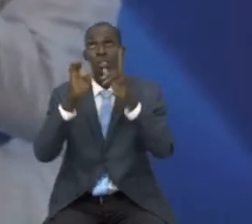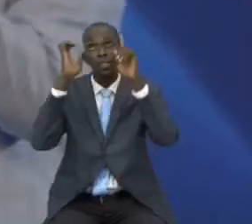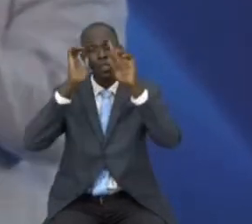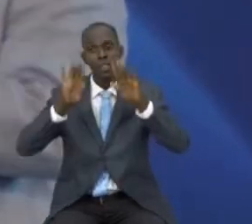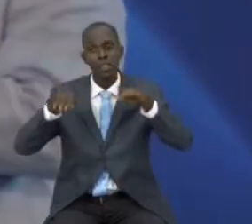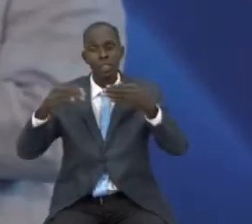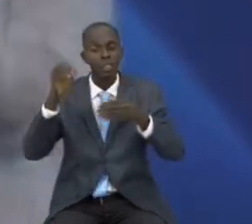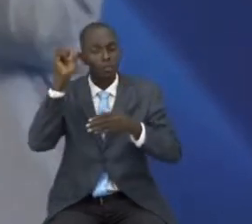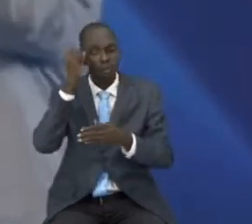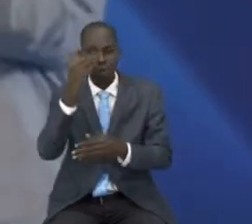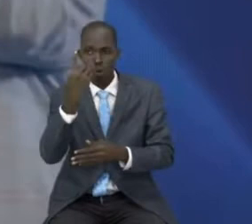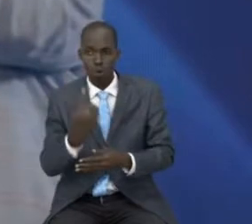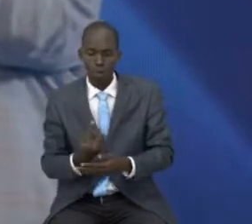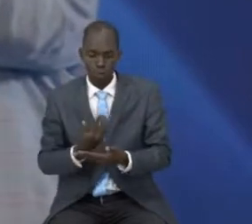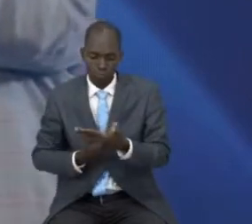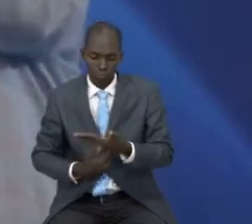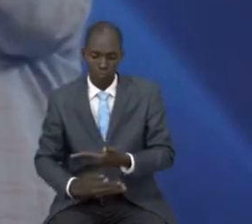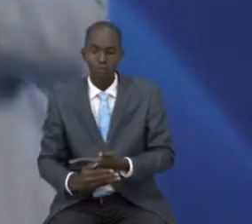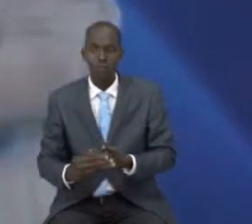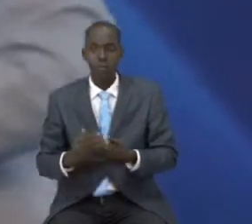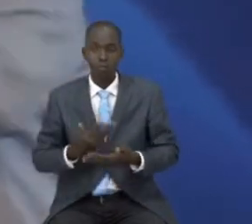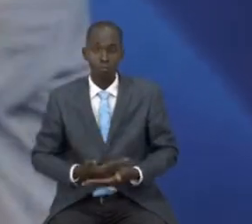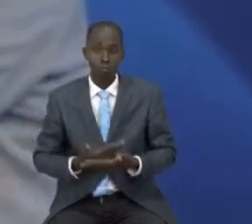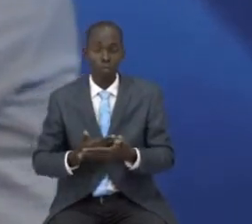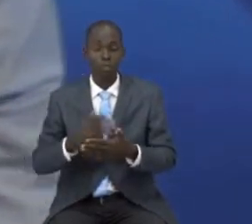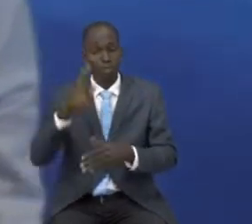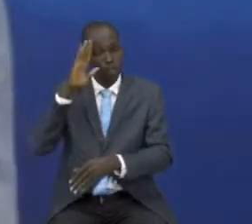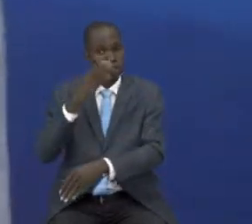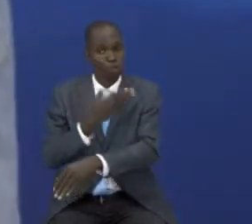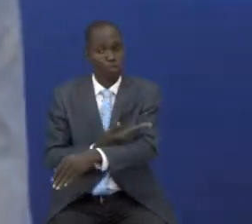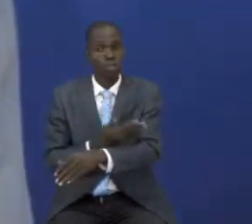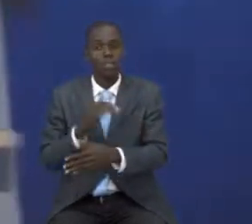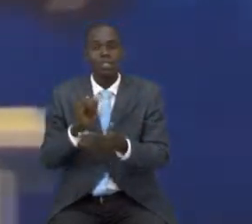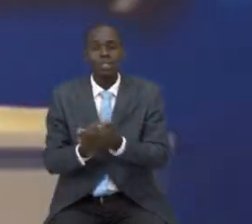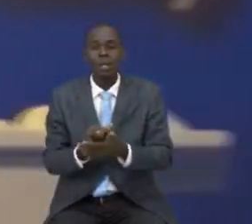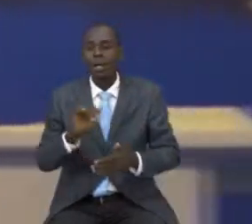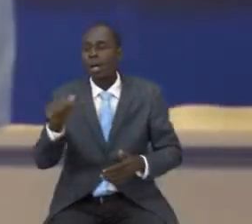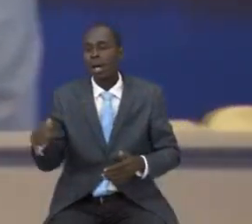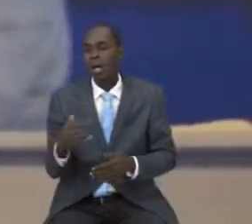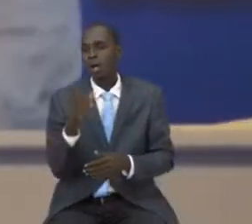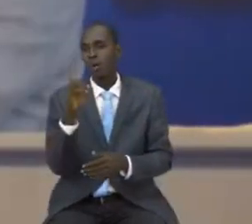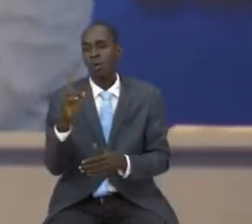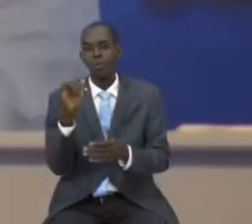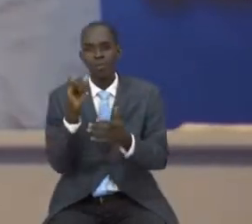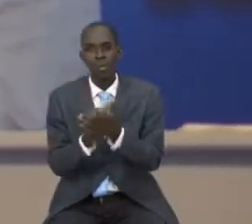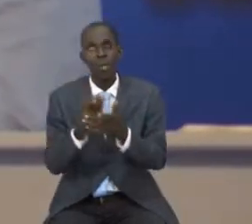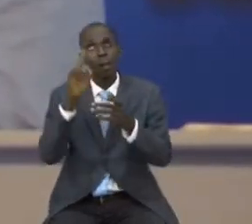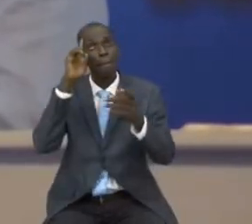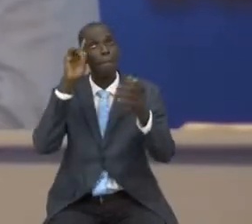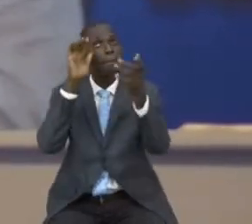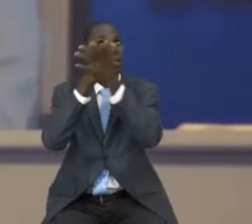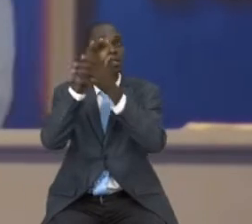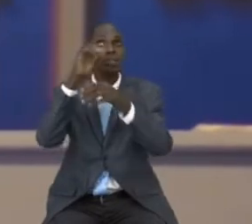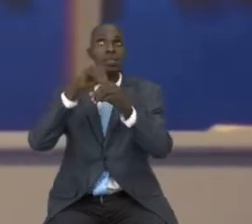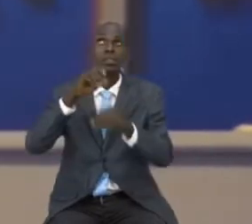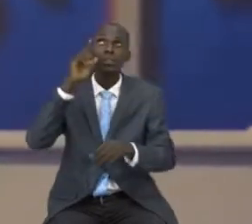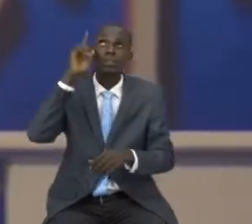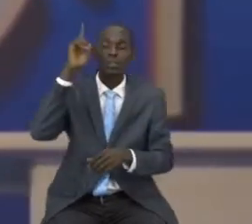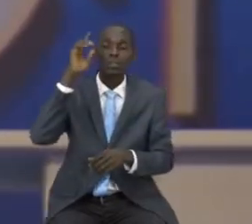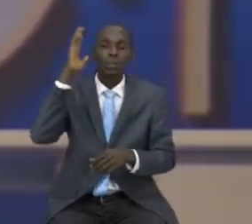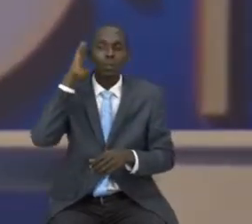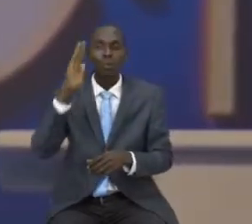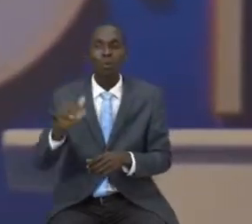that whosoever, that's you there, whosoever believes in him will